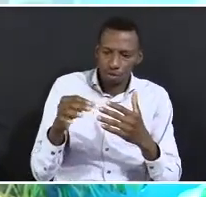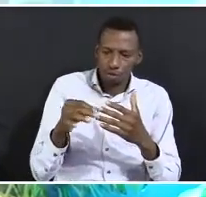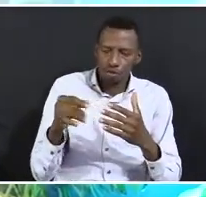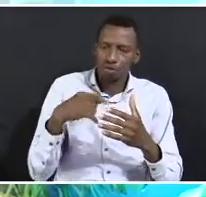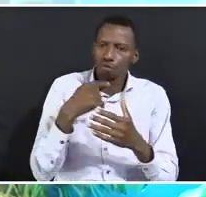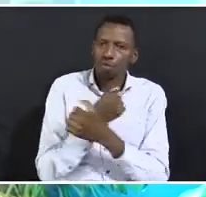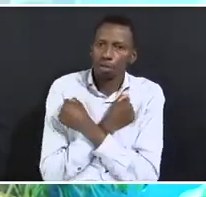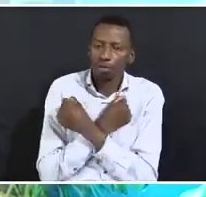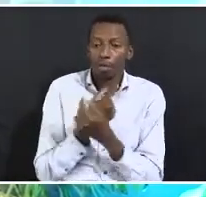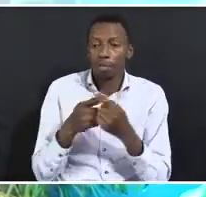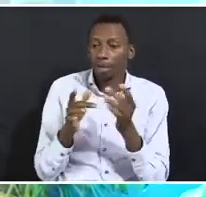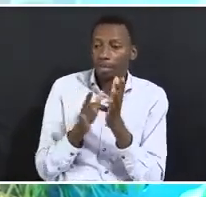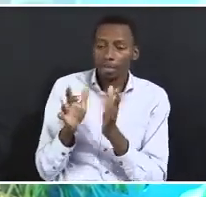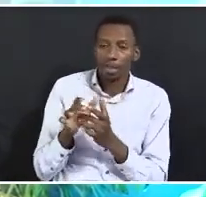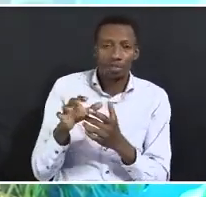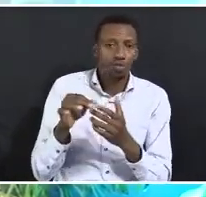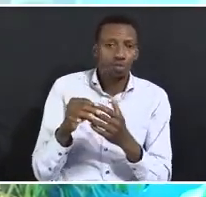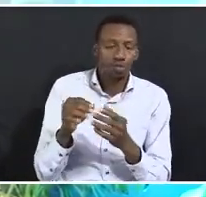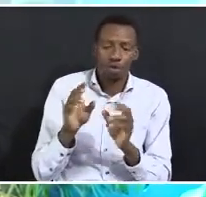with Jesus.